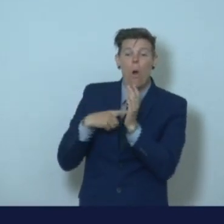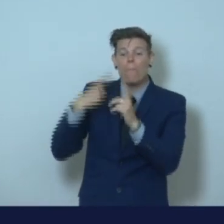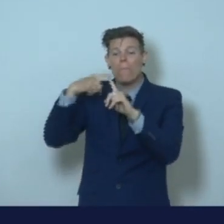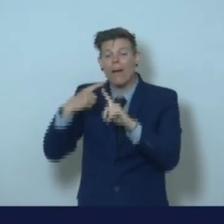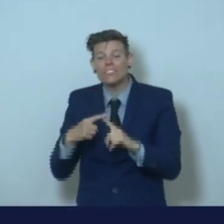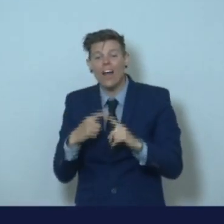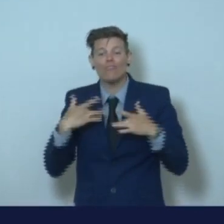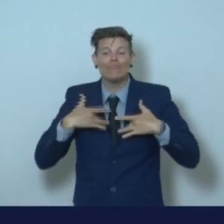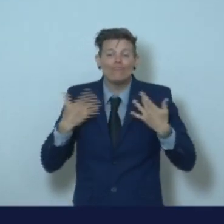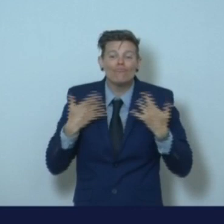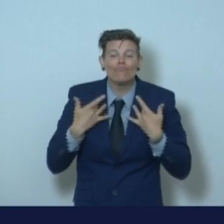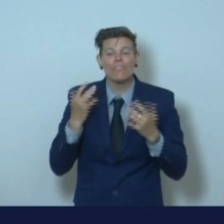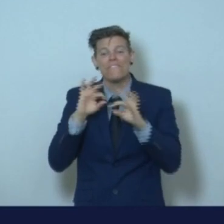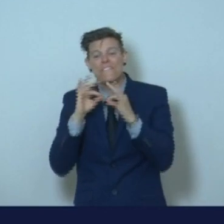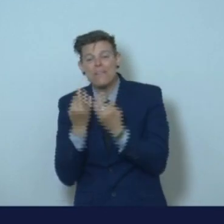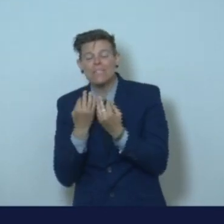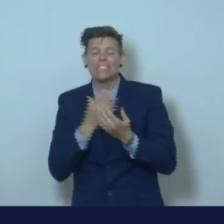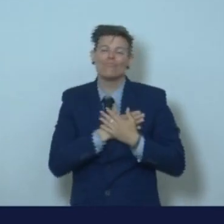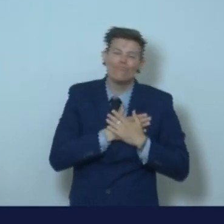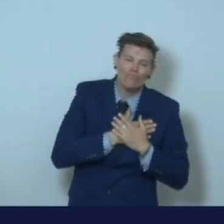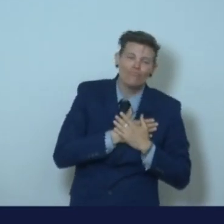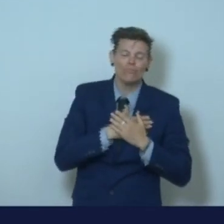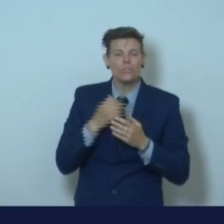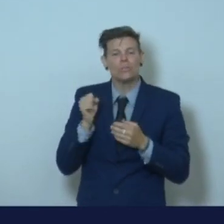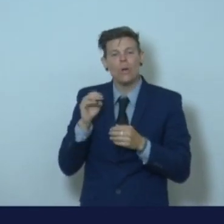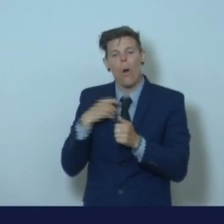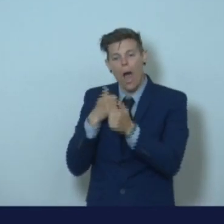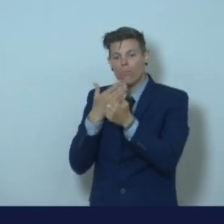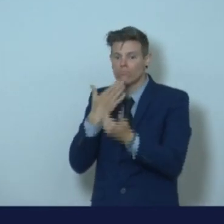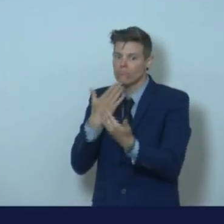Mexicans really adhering, and I'm grateful to you.